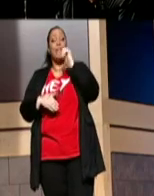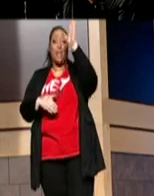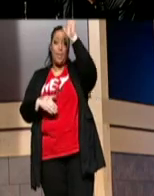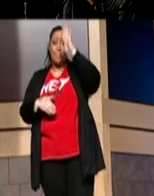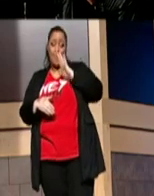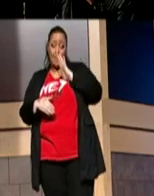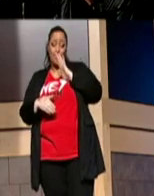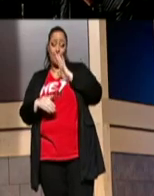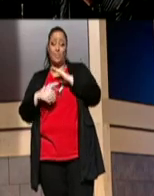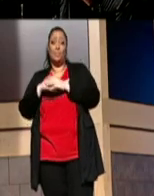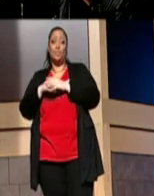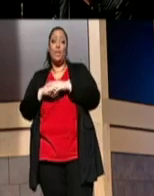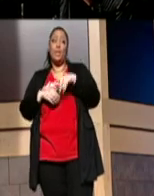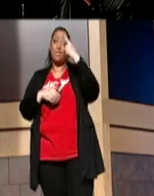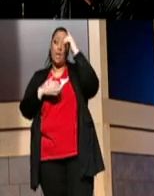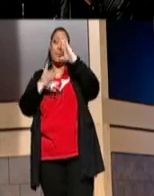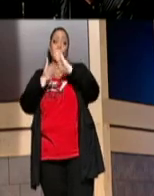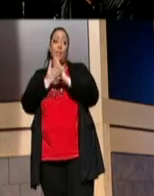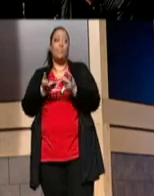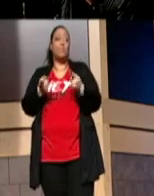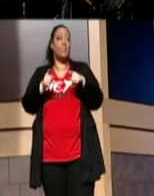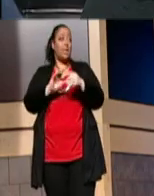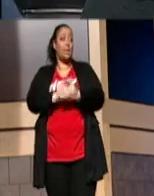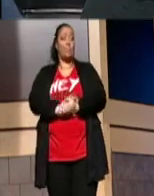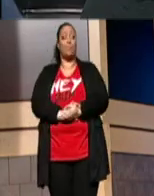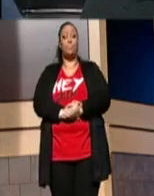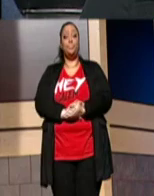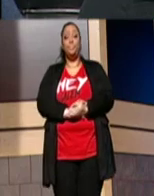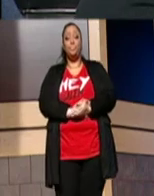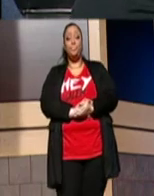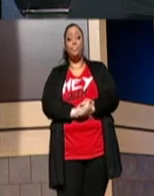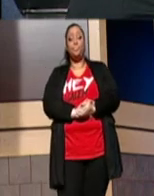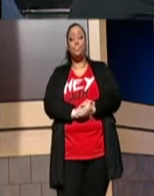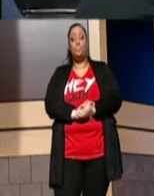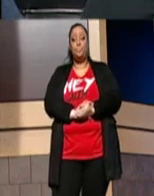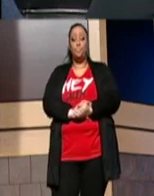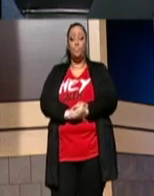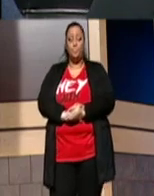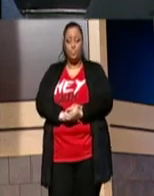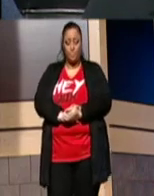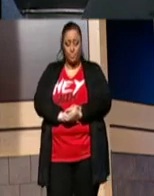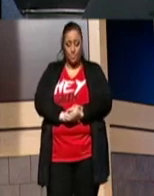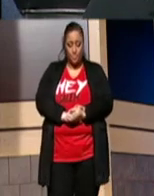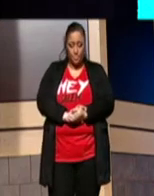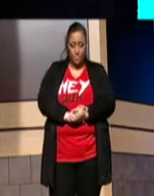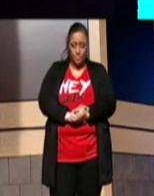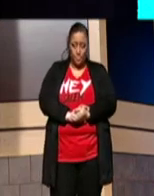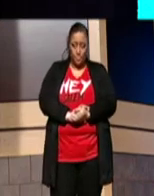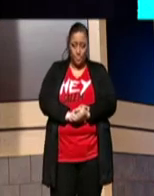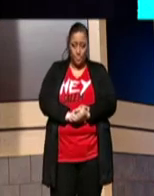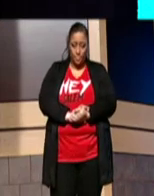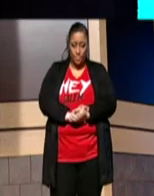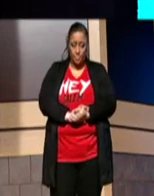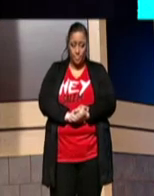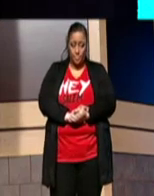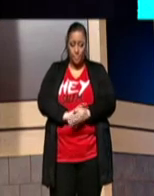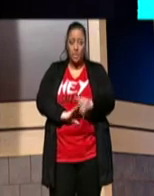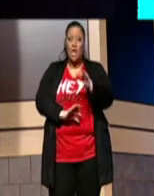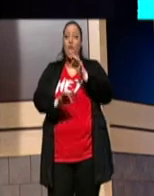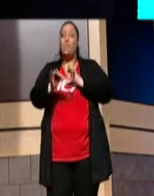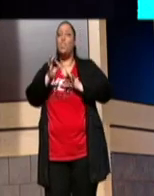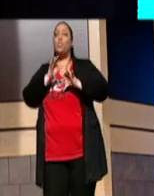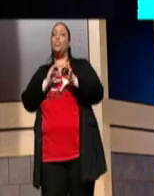my time. But so I believe it's God. Can I add one thing here? That you remember when the plagues finished, the transfer took